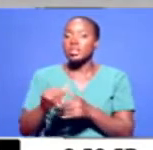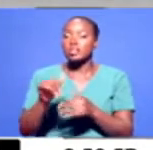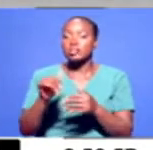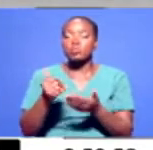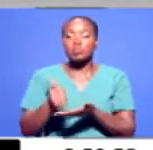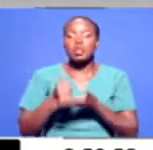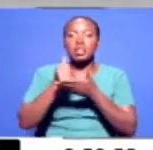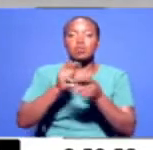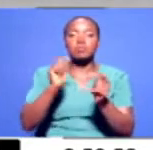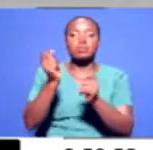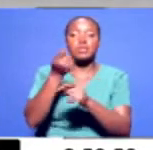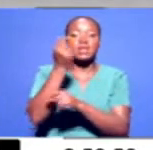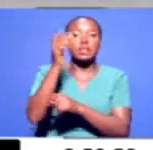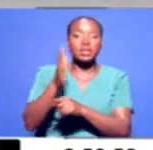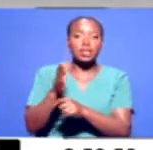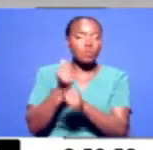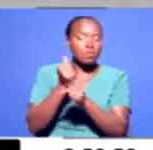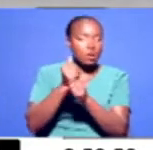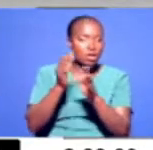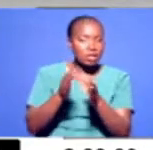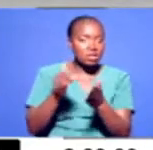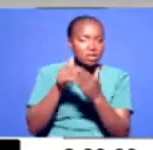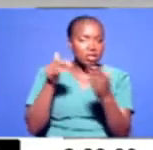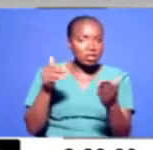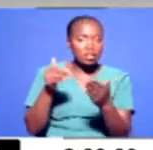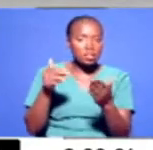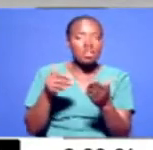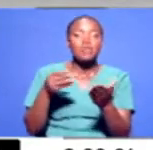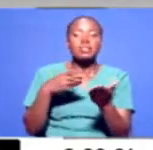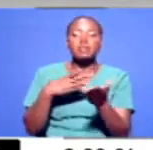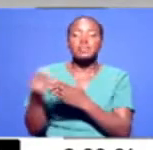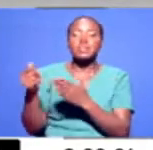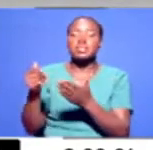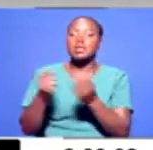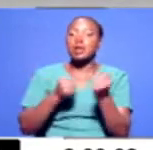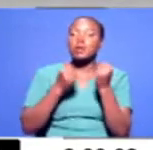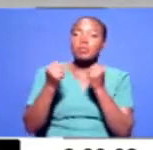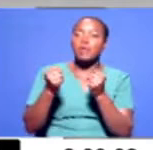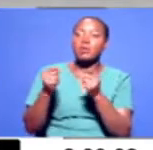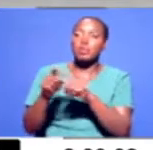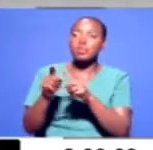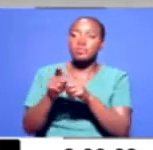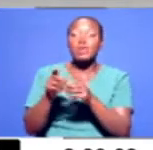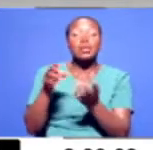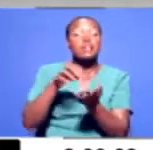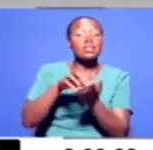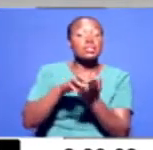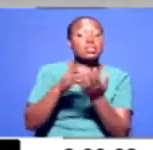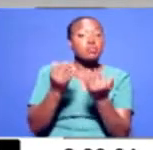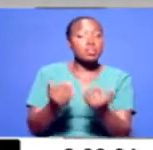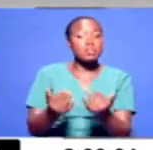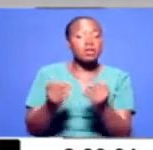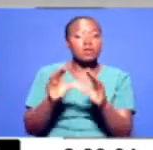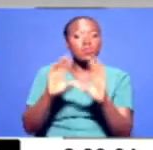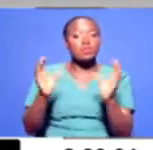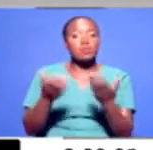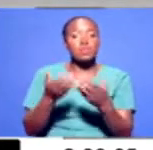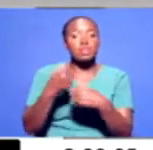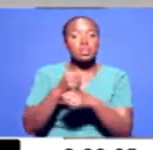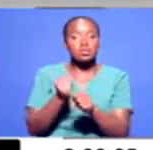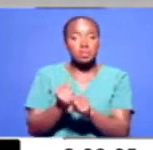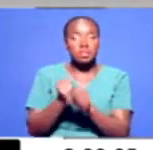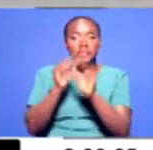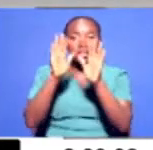Kenyan workers against further erosion of their purchasing power. He said the prevailing circumstances the world has made it